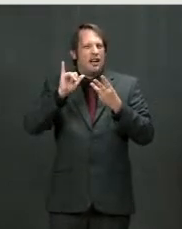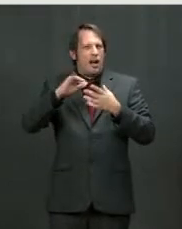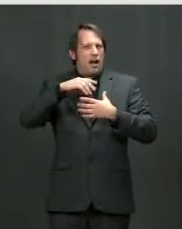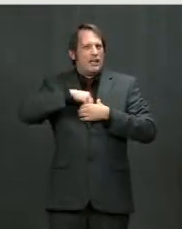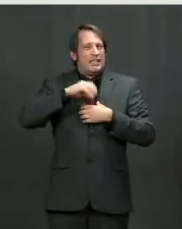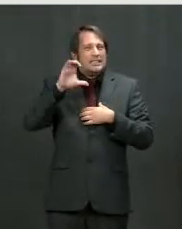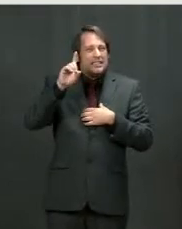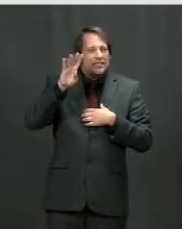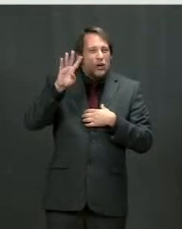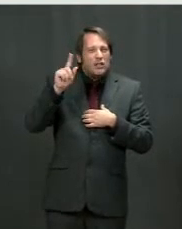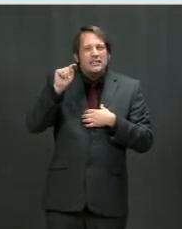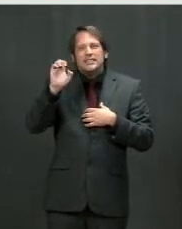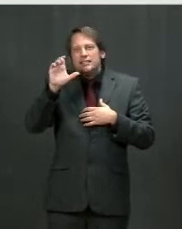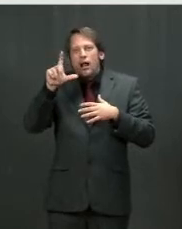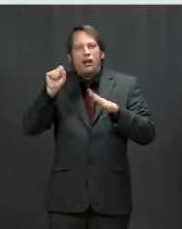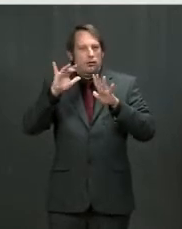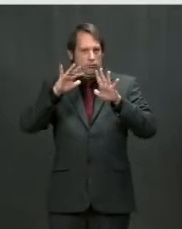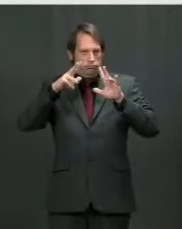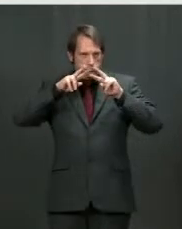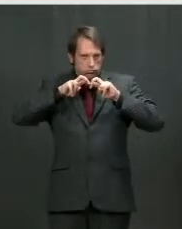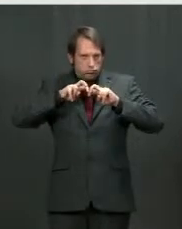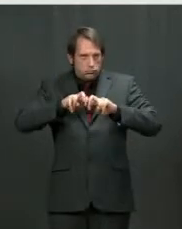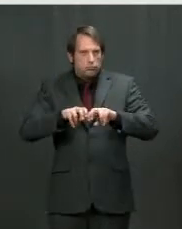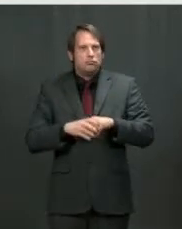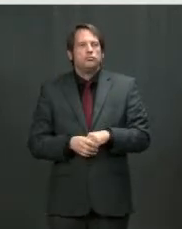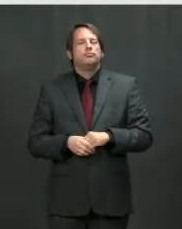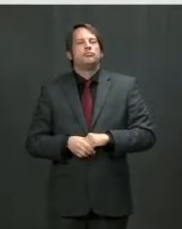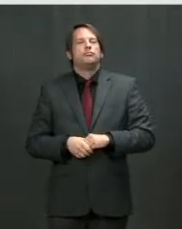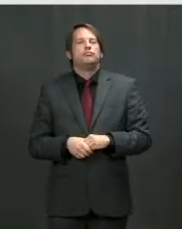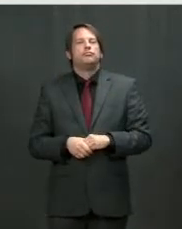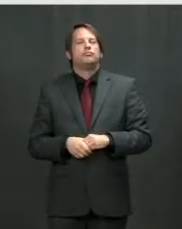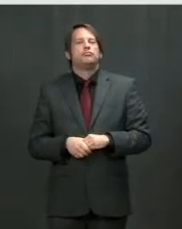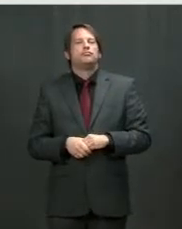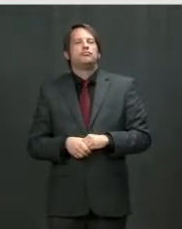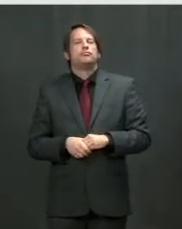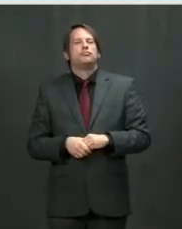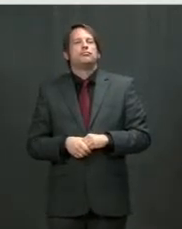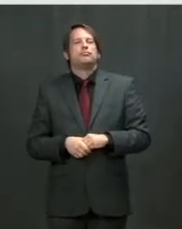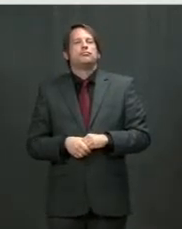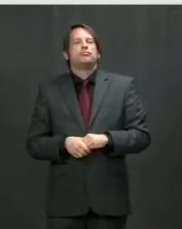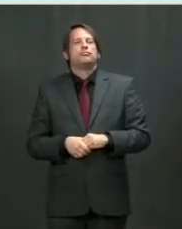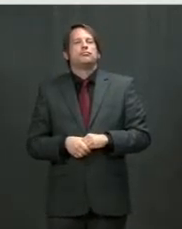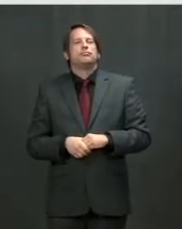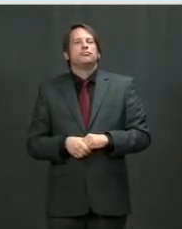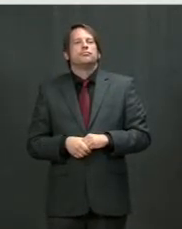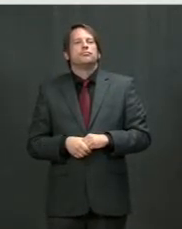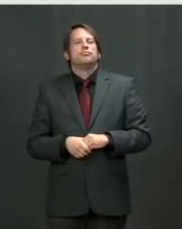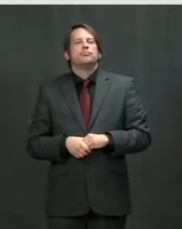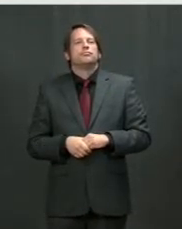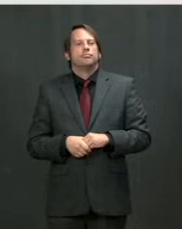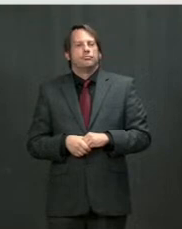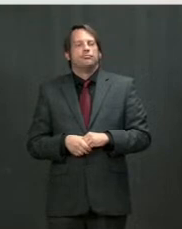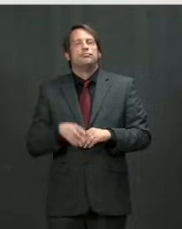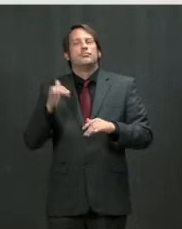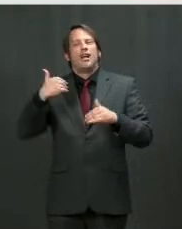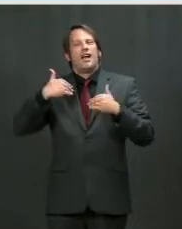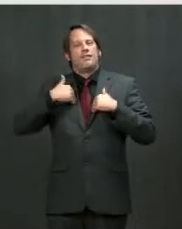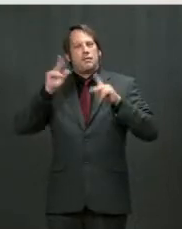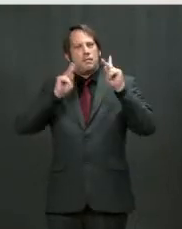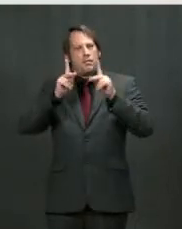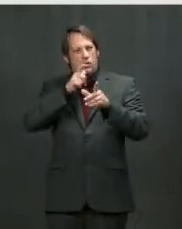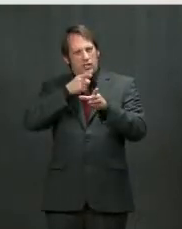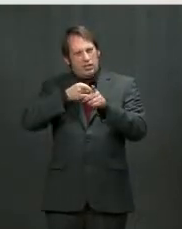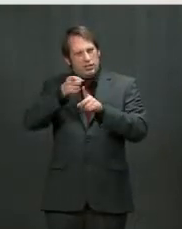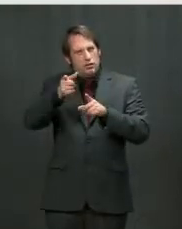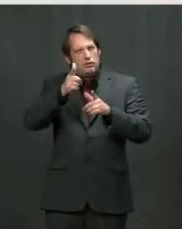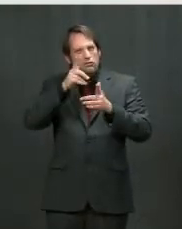95% of the subjects in this study, which was done by a group of immunologists, including Shane Crotty